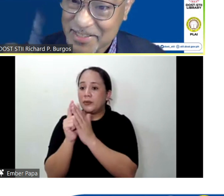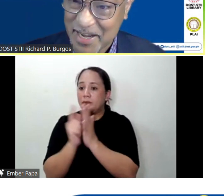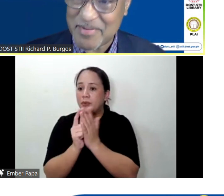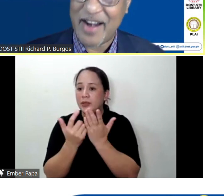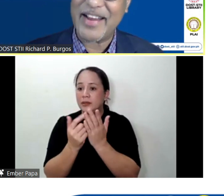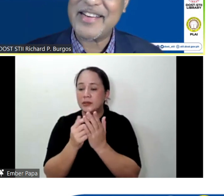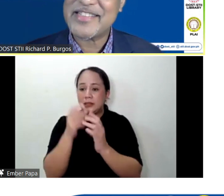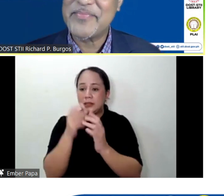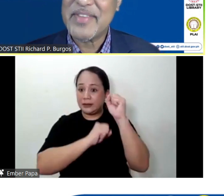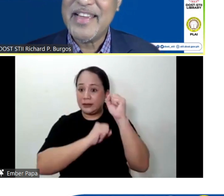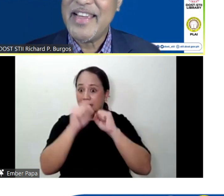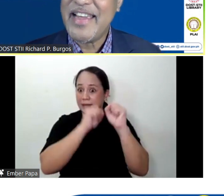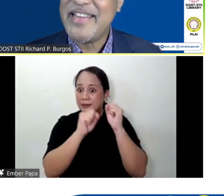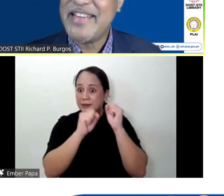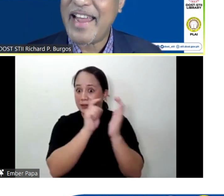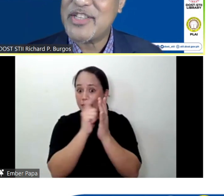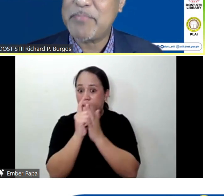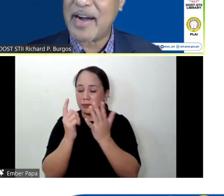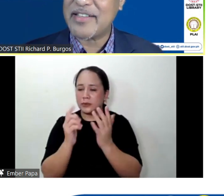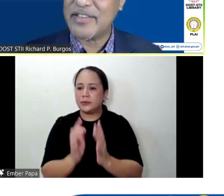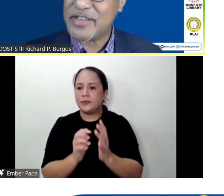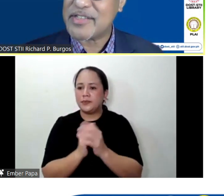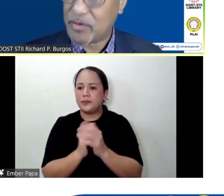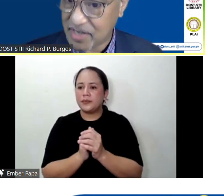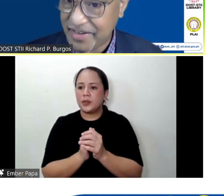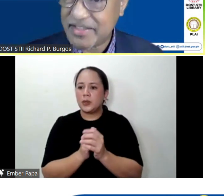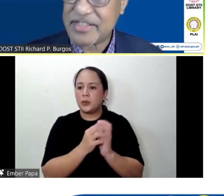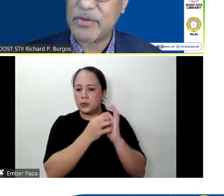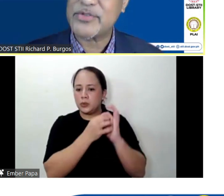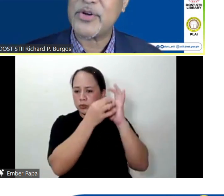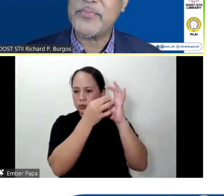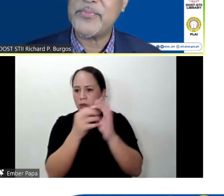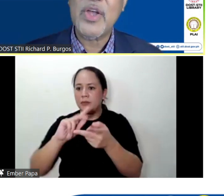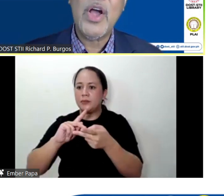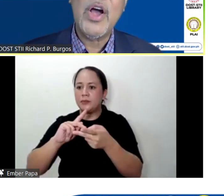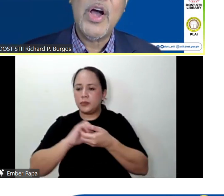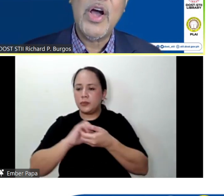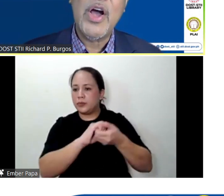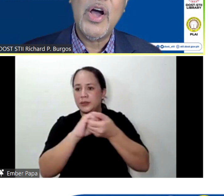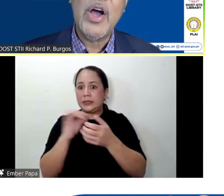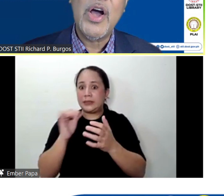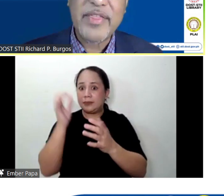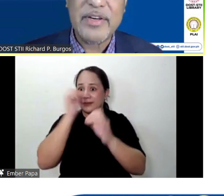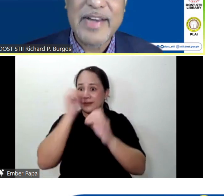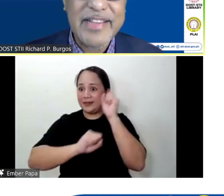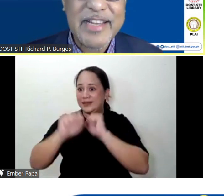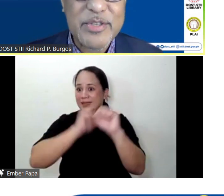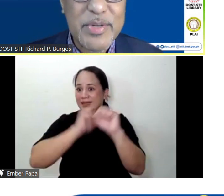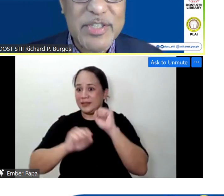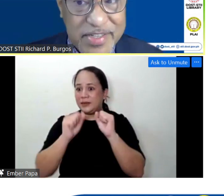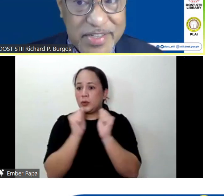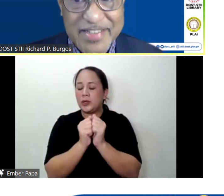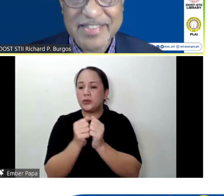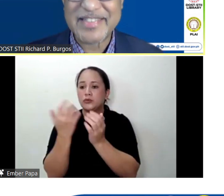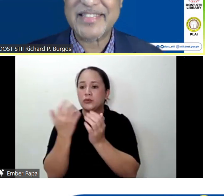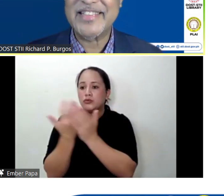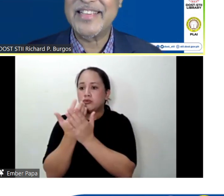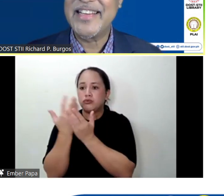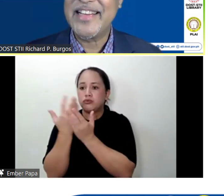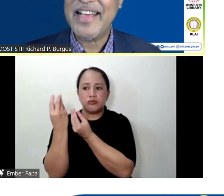science librarians, engage partners, our scientists also, with latest